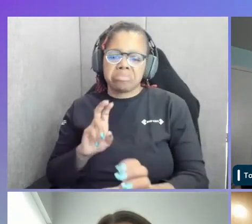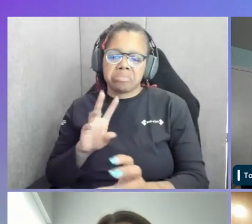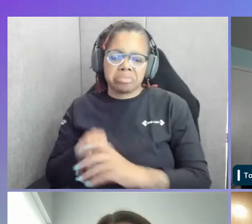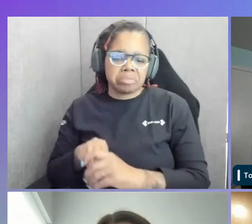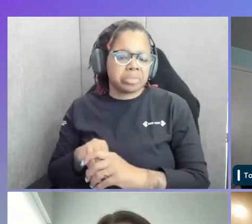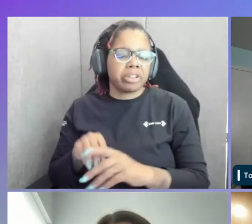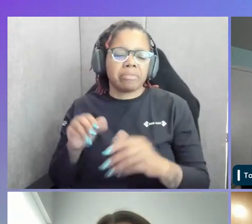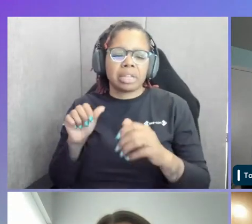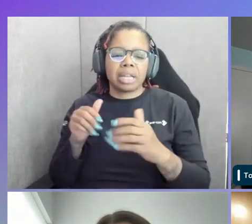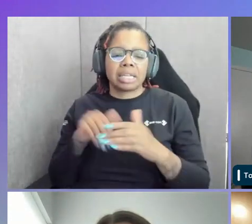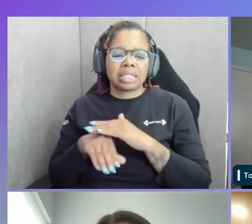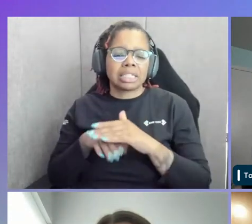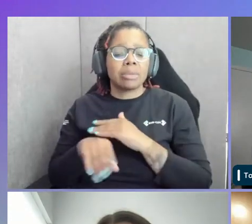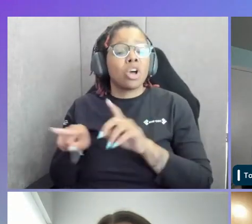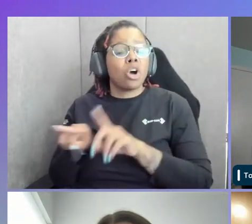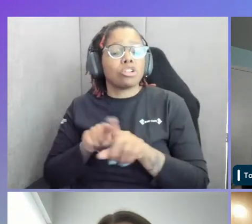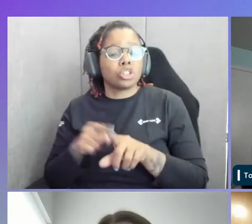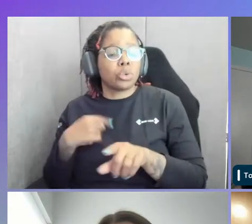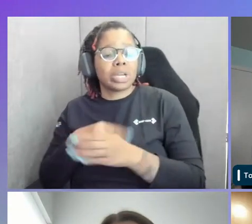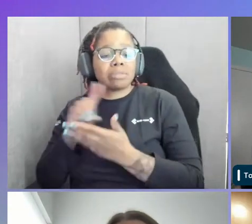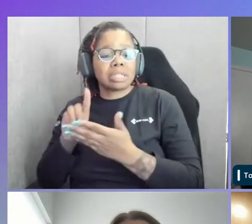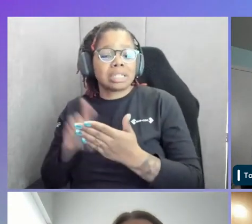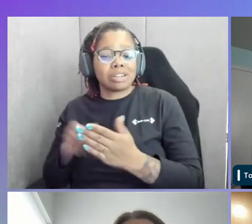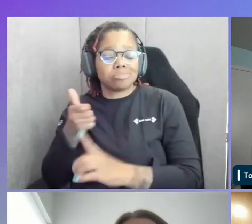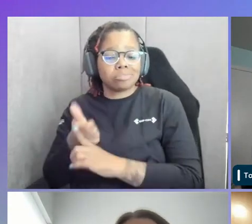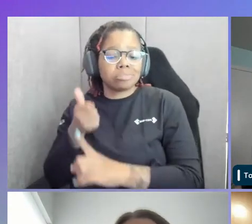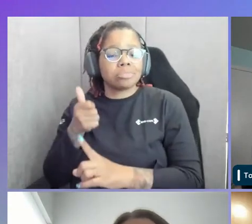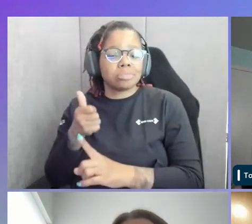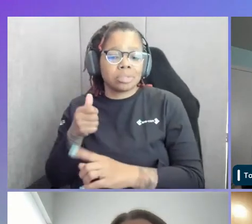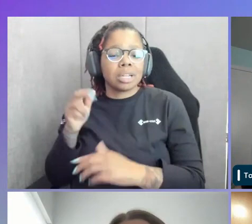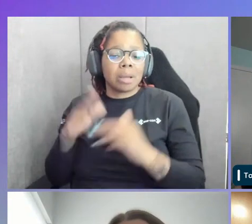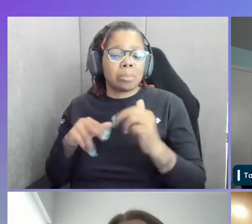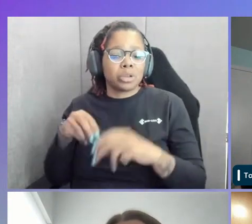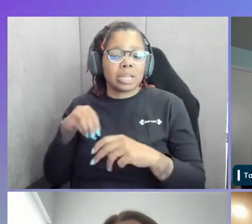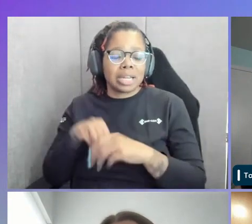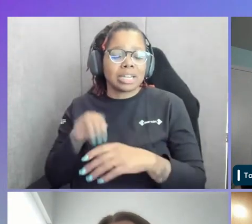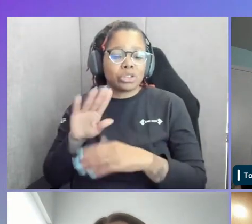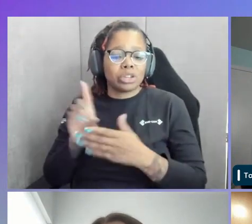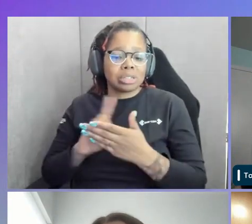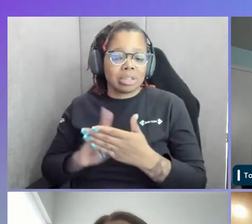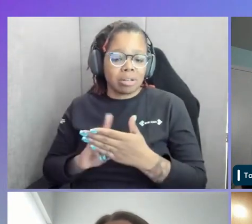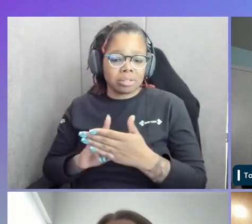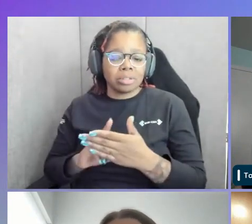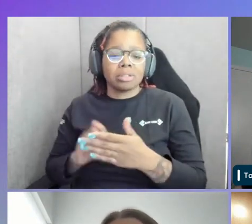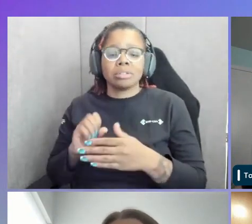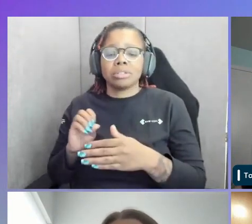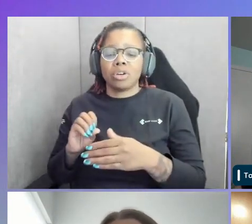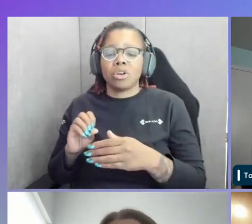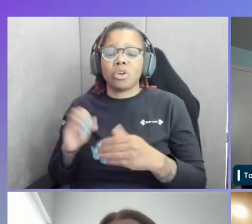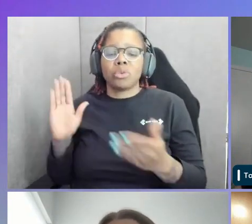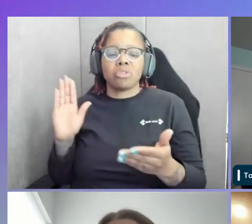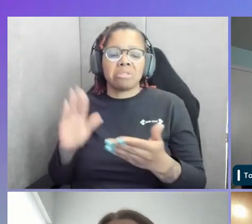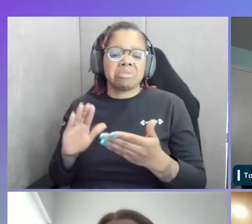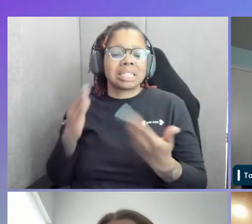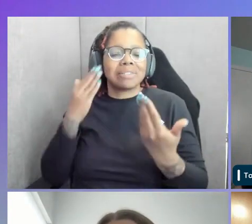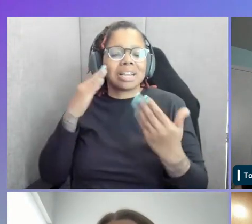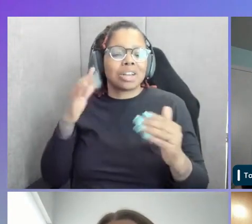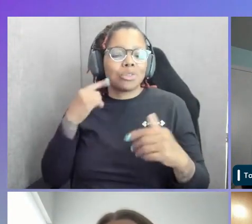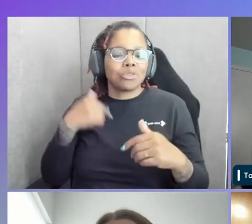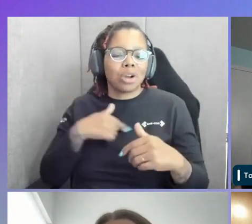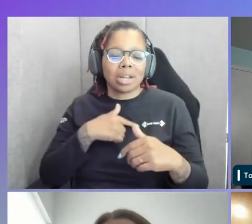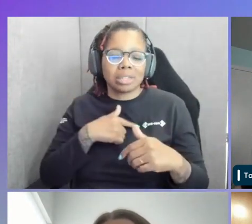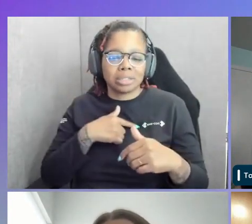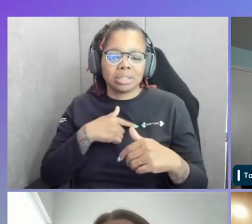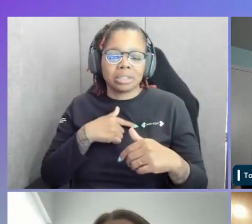who automatically are building that into their designs. So it was less of an unknown for us